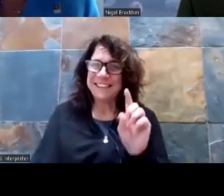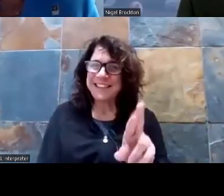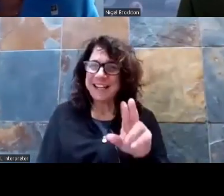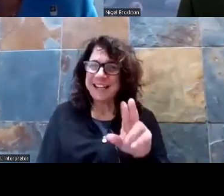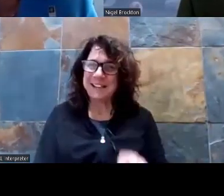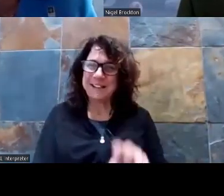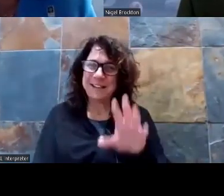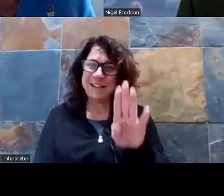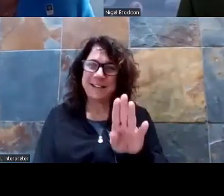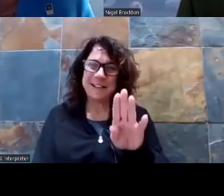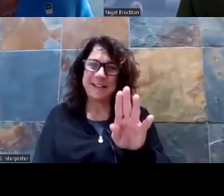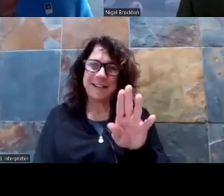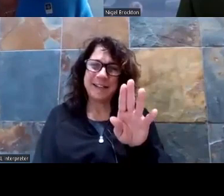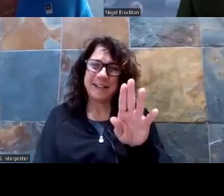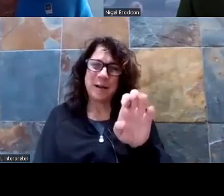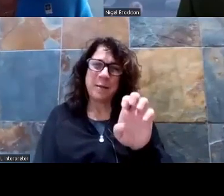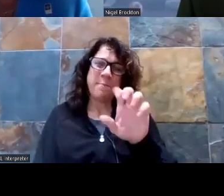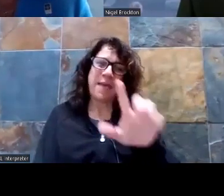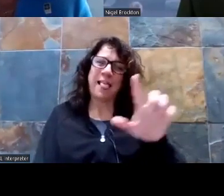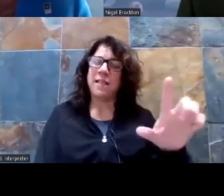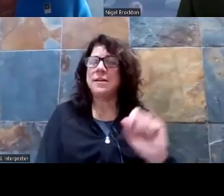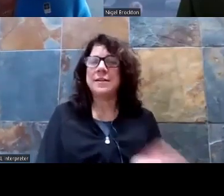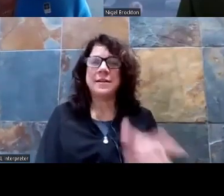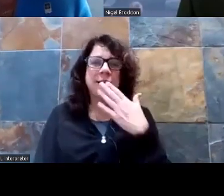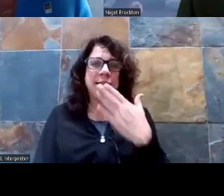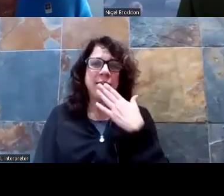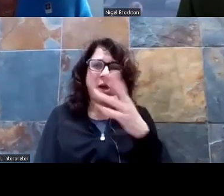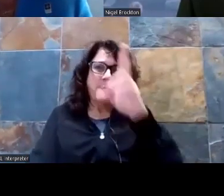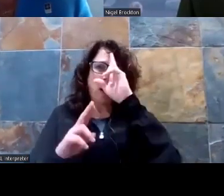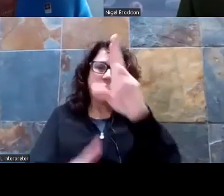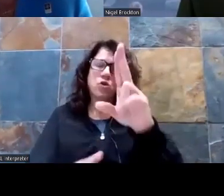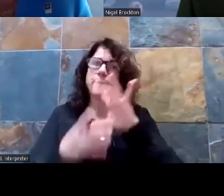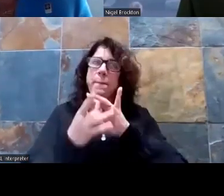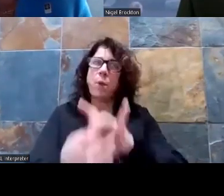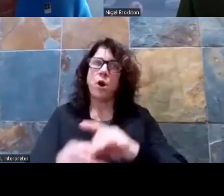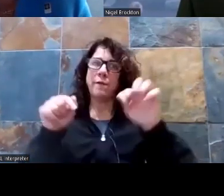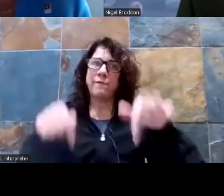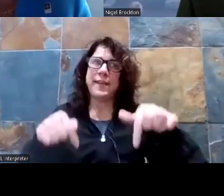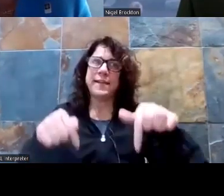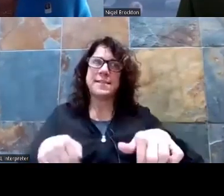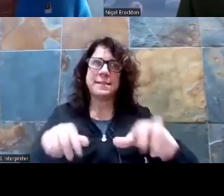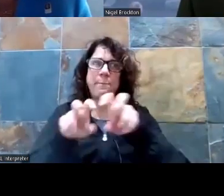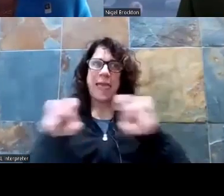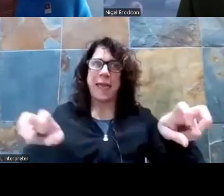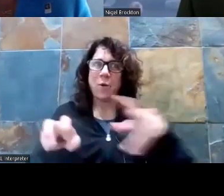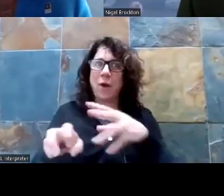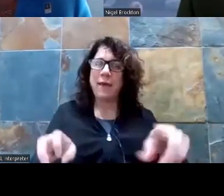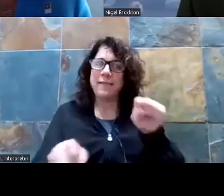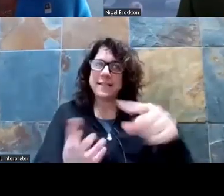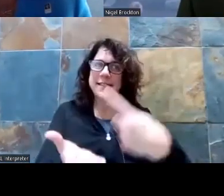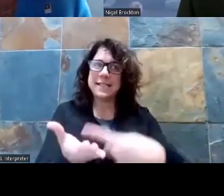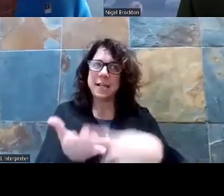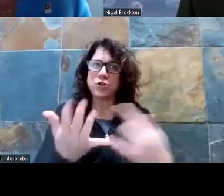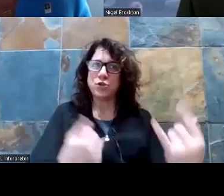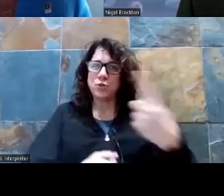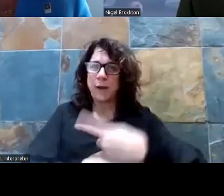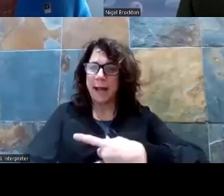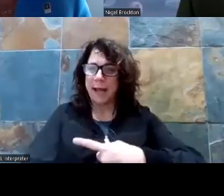Bell. Yes, thank you. I'm very honored to be a part of this, this panel and this discussion today.